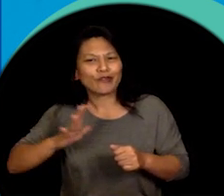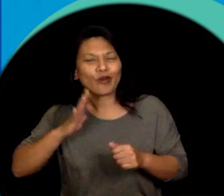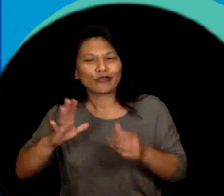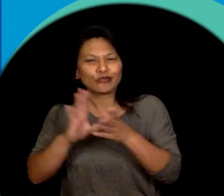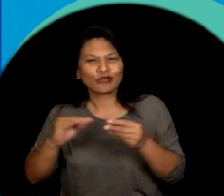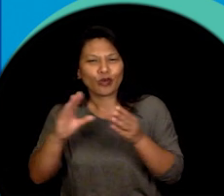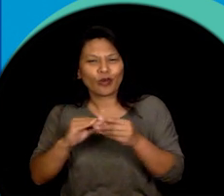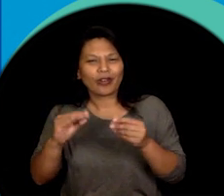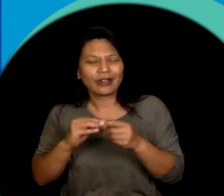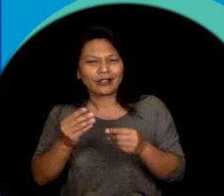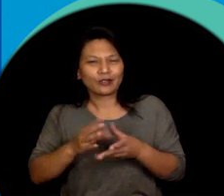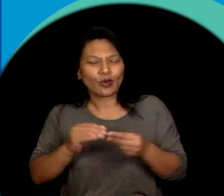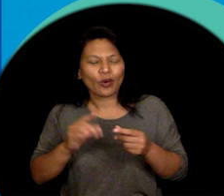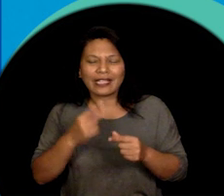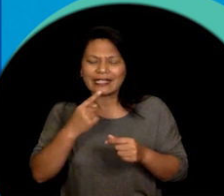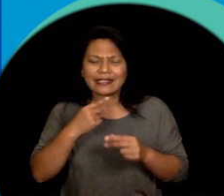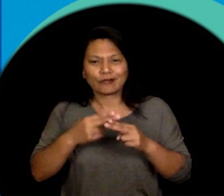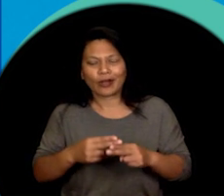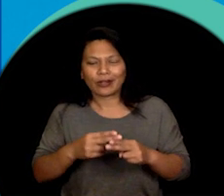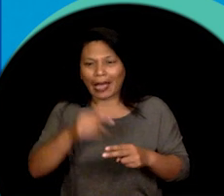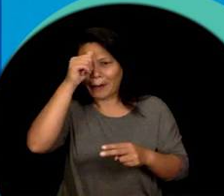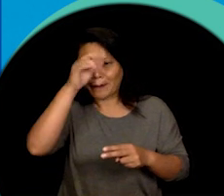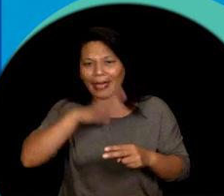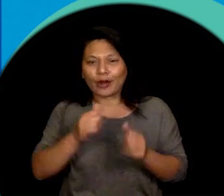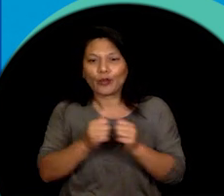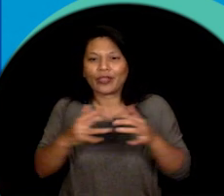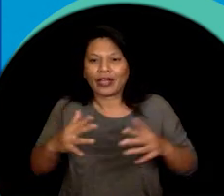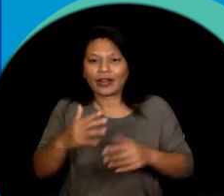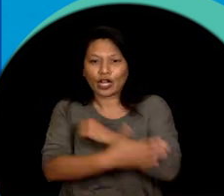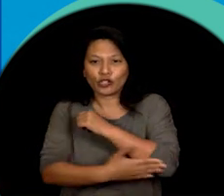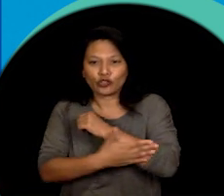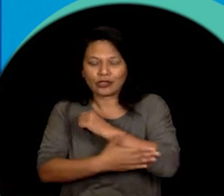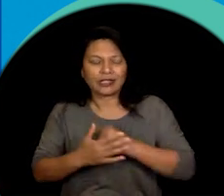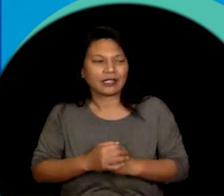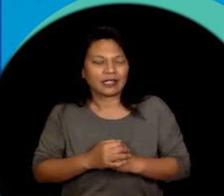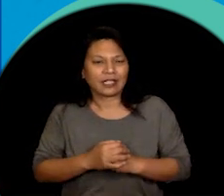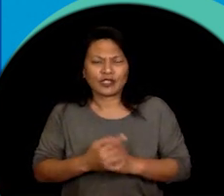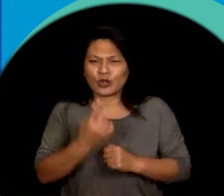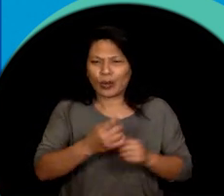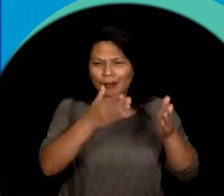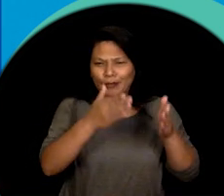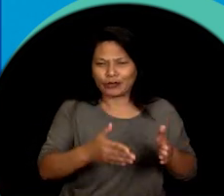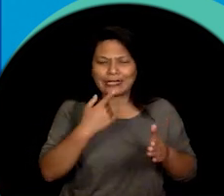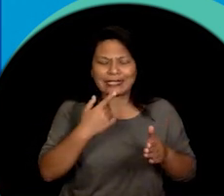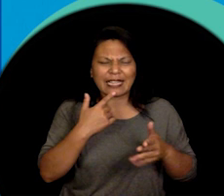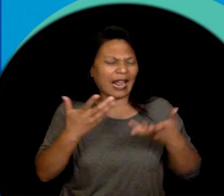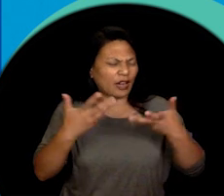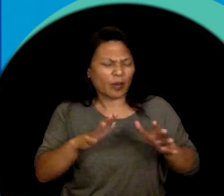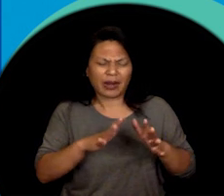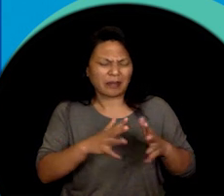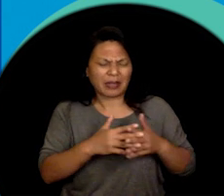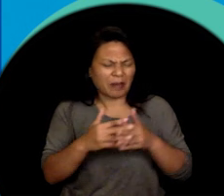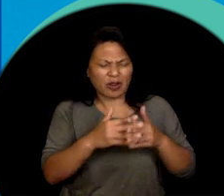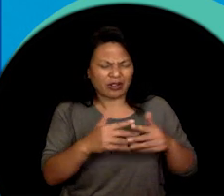like to tell me. I hated the thing. It was called A Man Without a Country, about this guy who declares he no longer wants to be an American. So they put